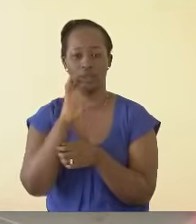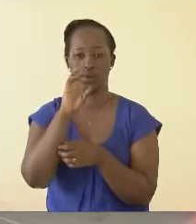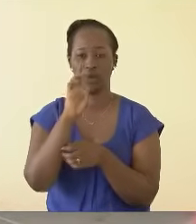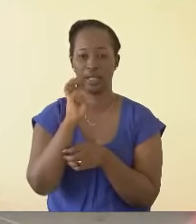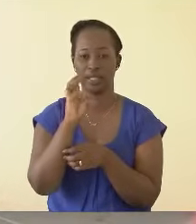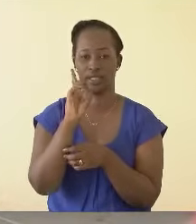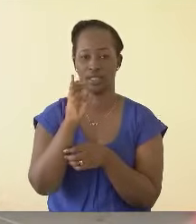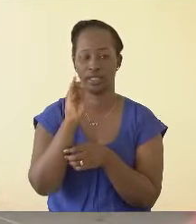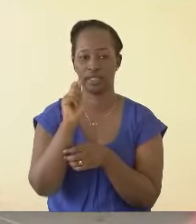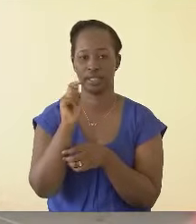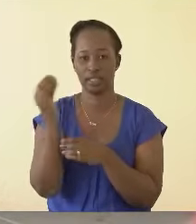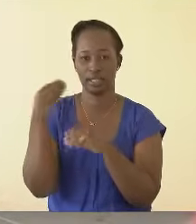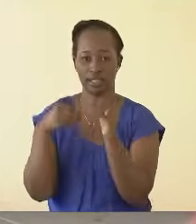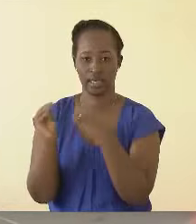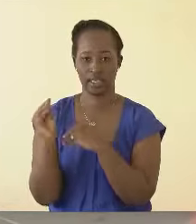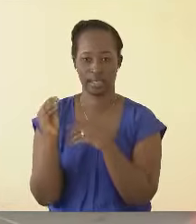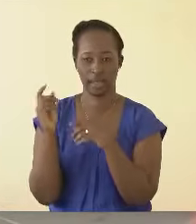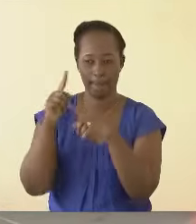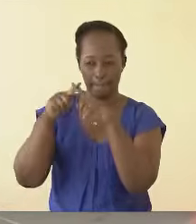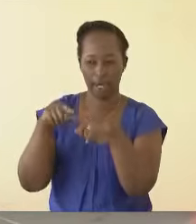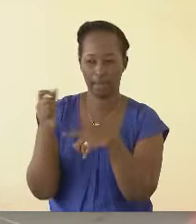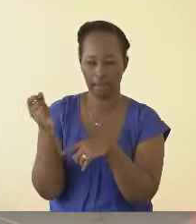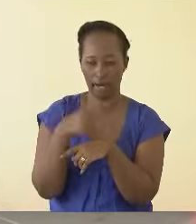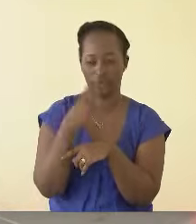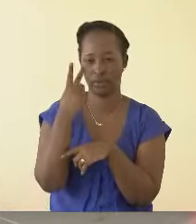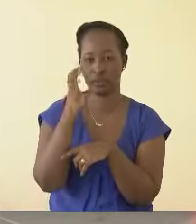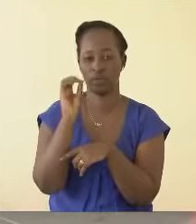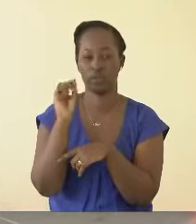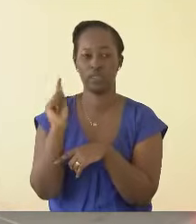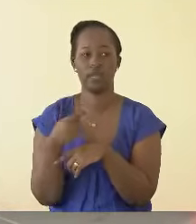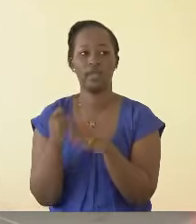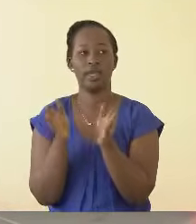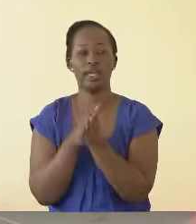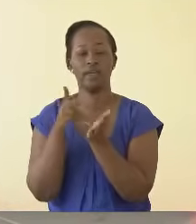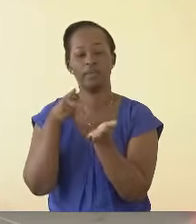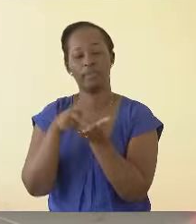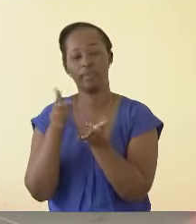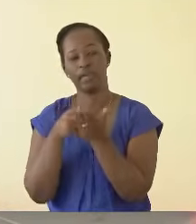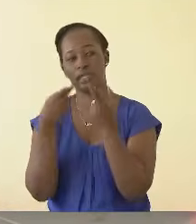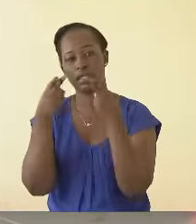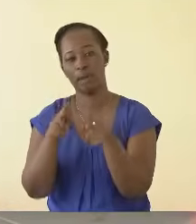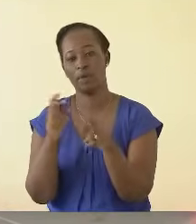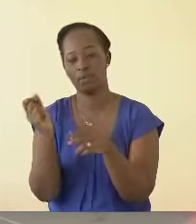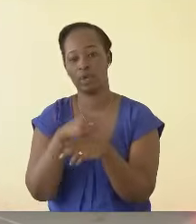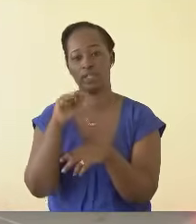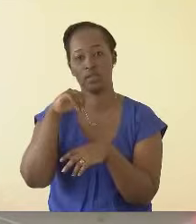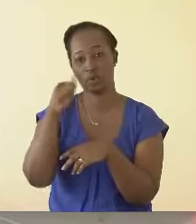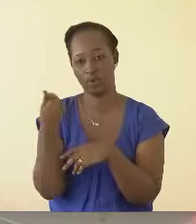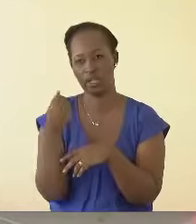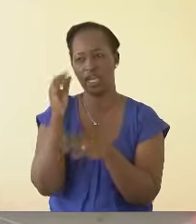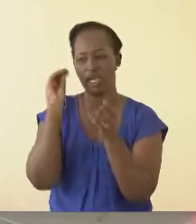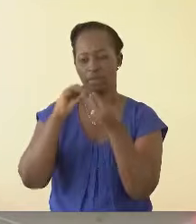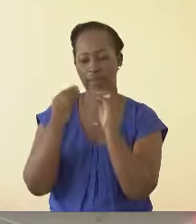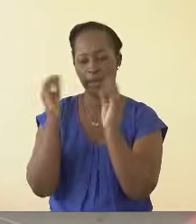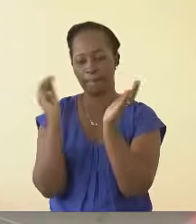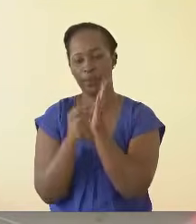sales were made per month, 200,000, and payments would be made in the following month. So where do we put that figure,